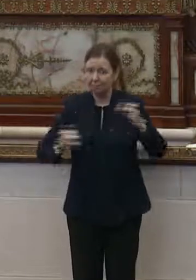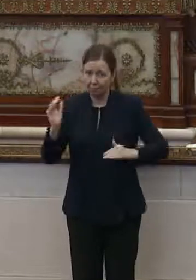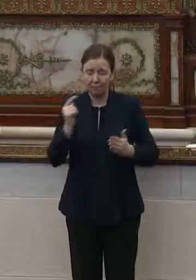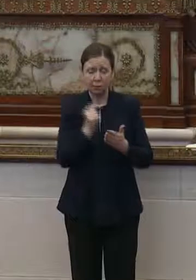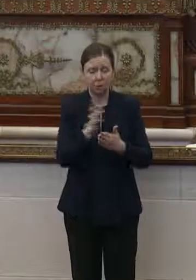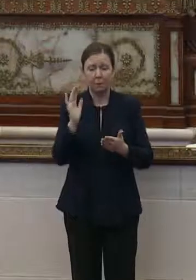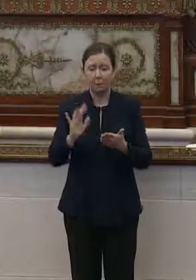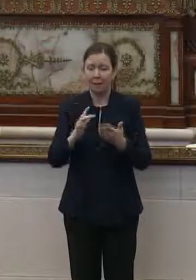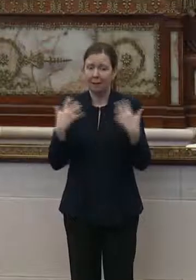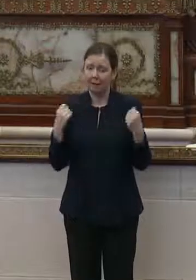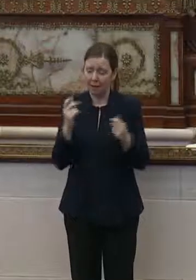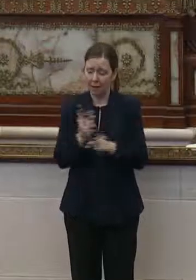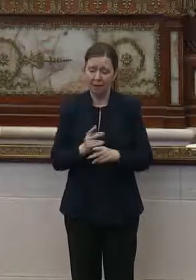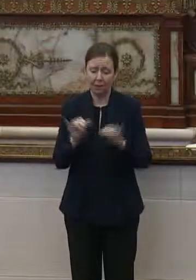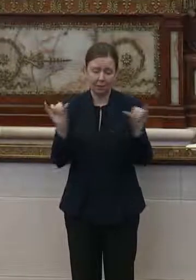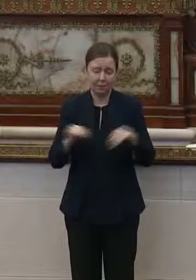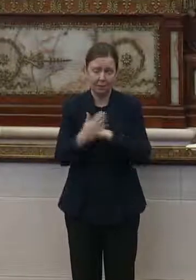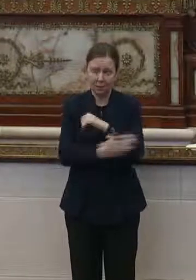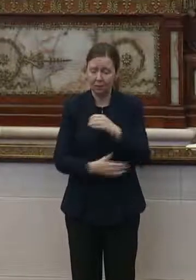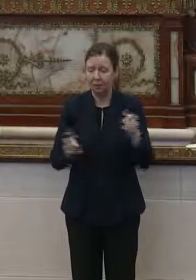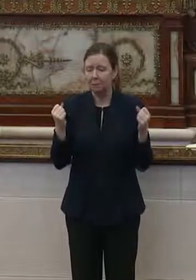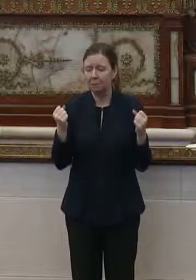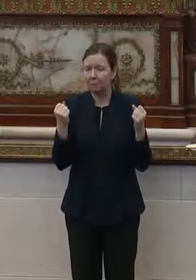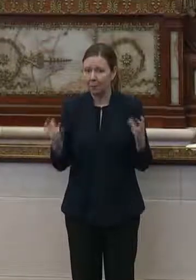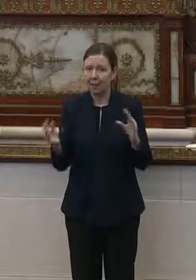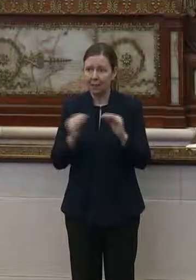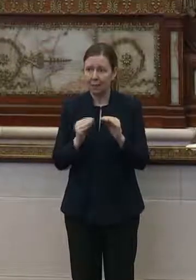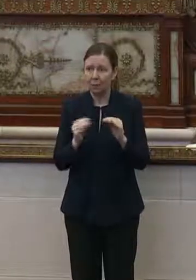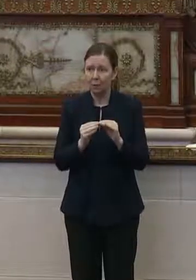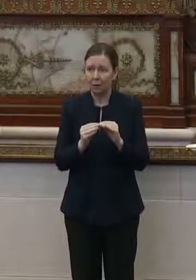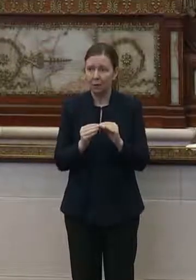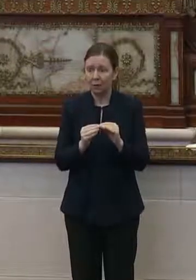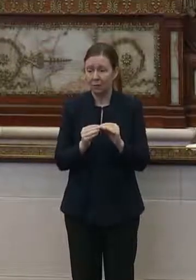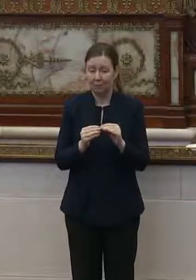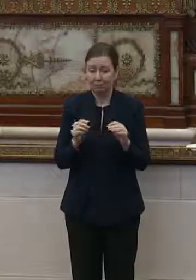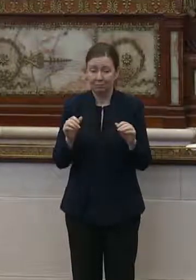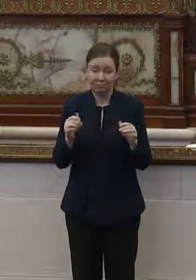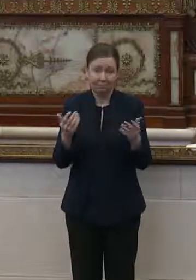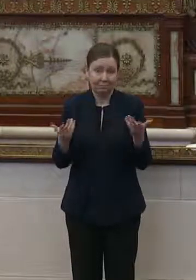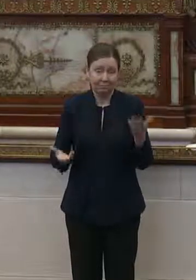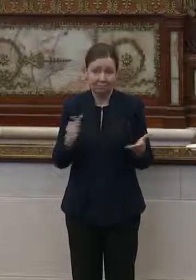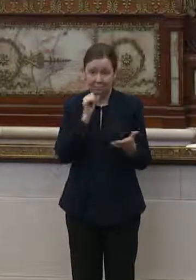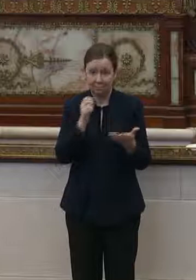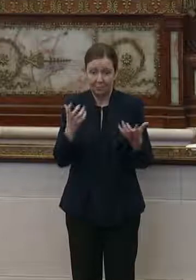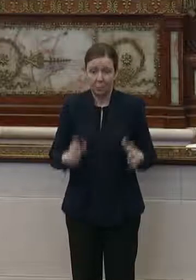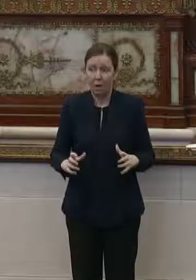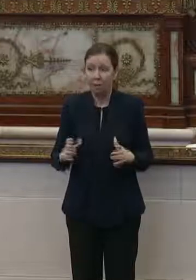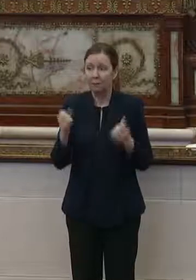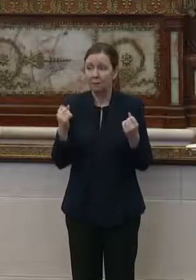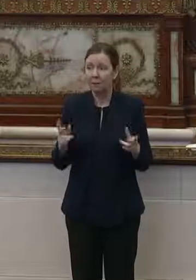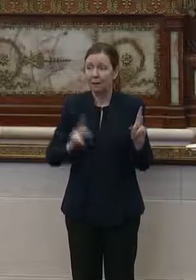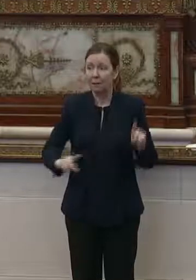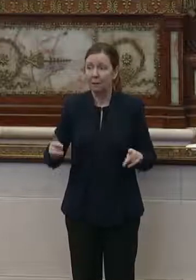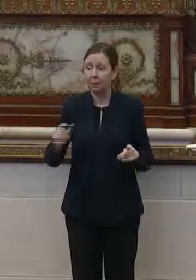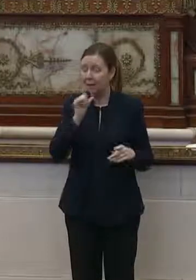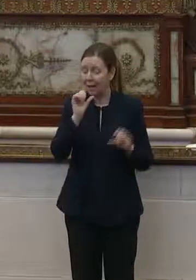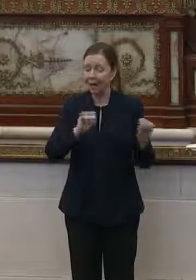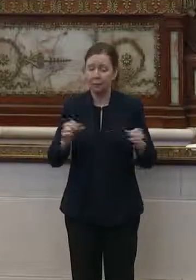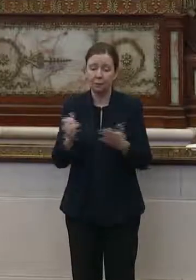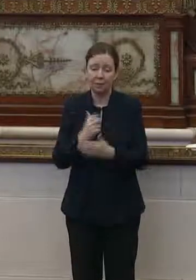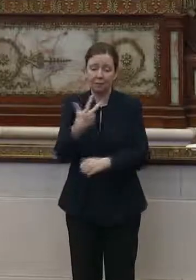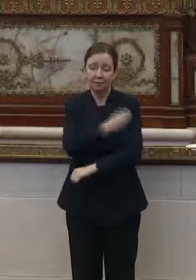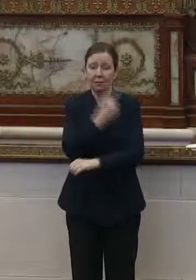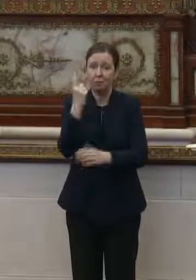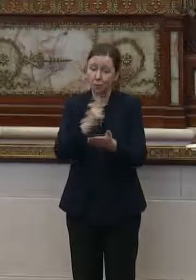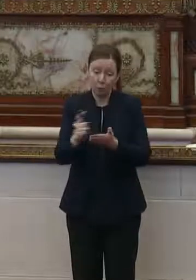by the healthcare system in this country, many more are extraordinarily eager to receive this vaccine. Many of those eager people will not be able to receive vaccine for